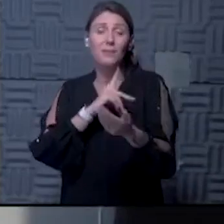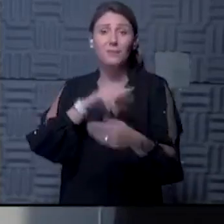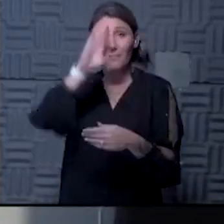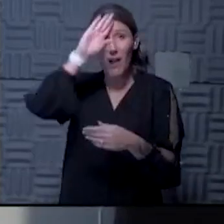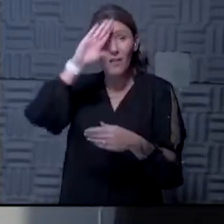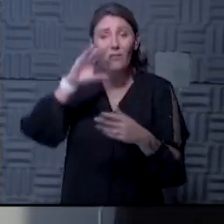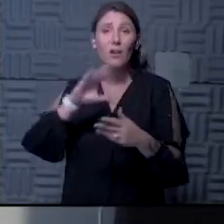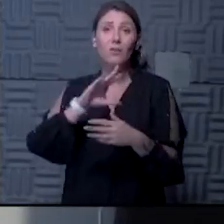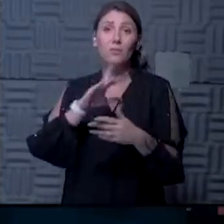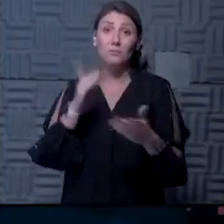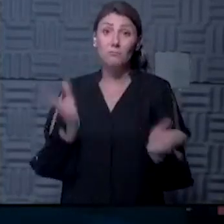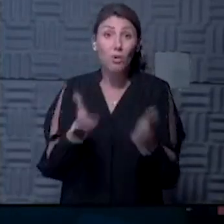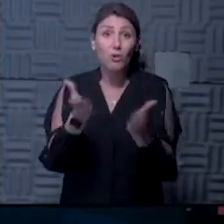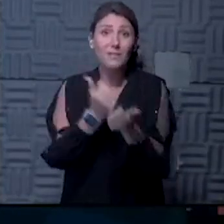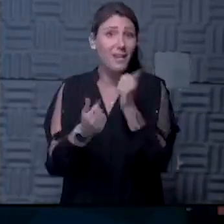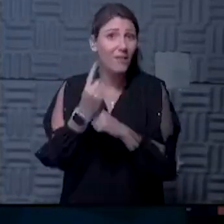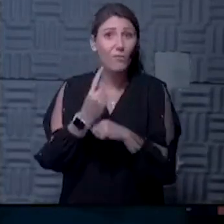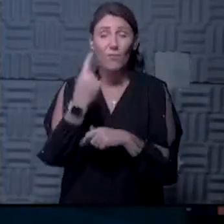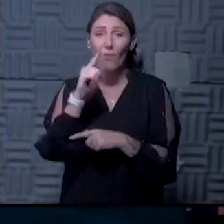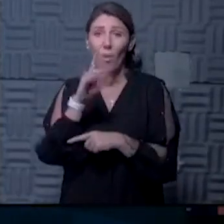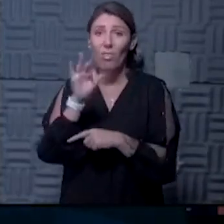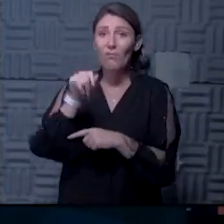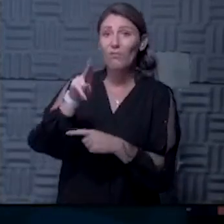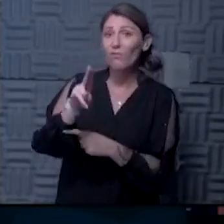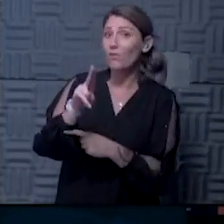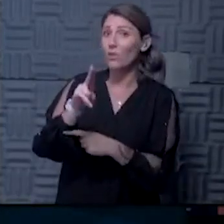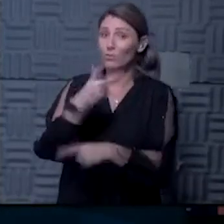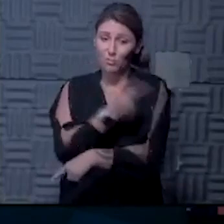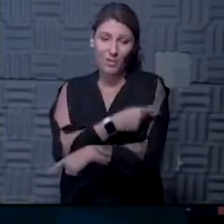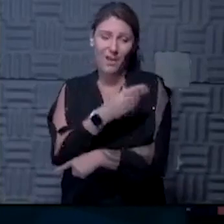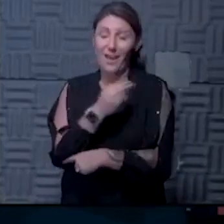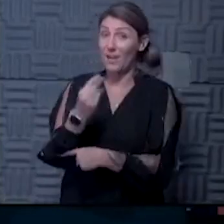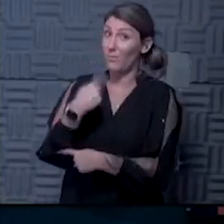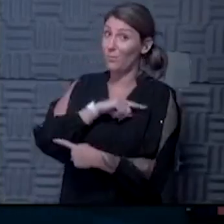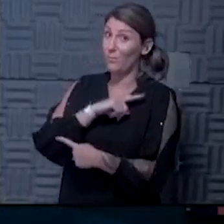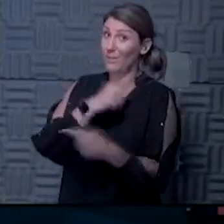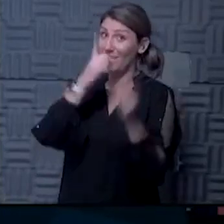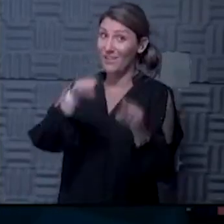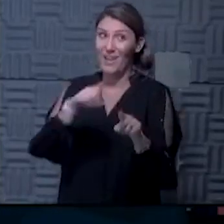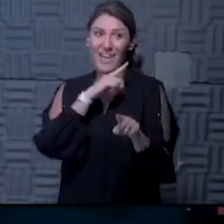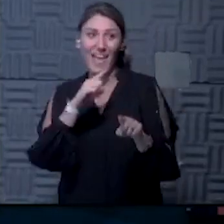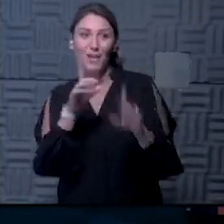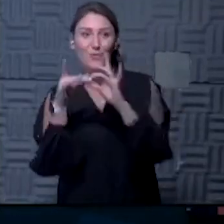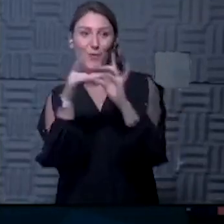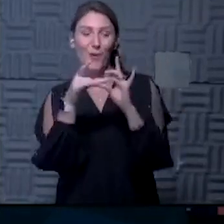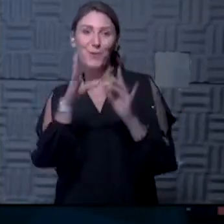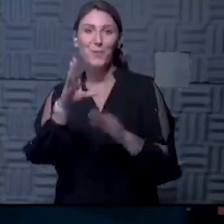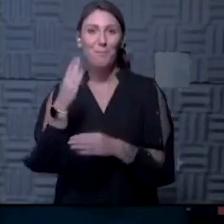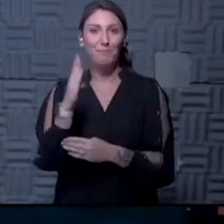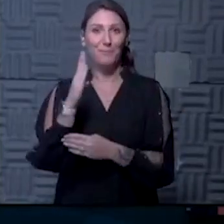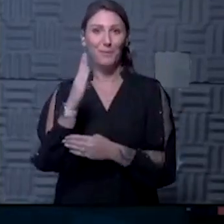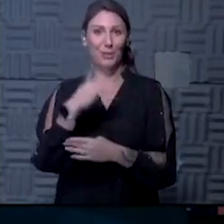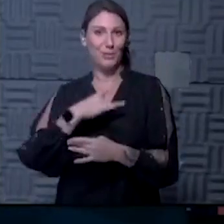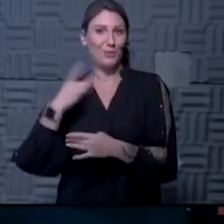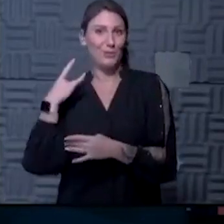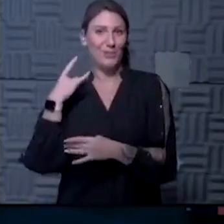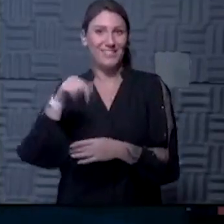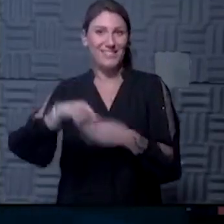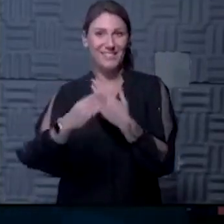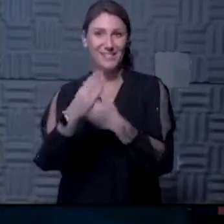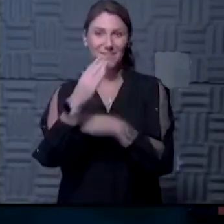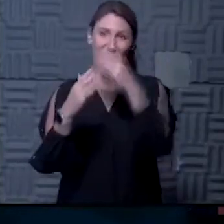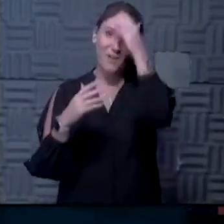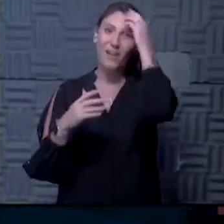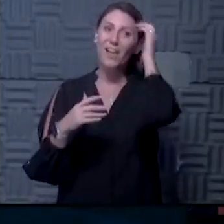to get a flu shot. Yeah, we're right there with you. And I also think it's wonderful that you guys coordinated your blue shirts this morning. Well done. Good color scheme. And